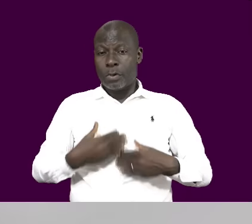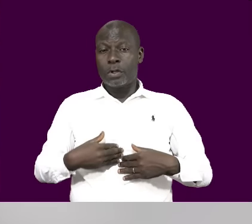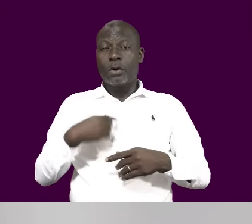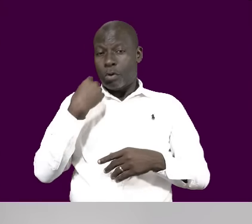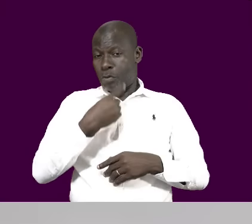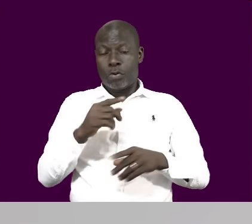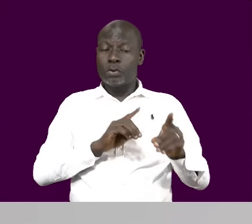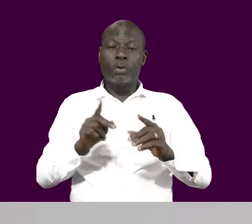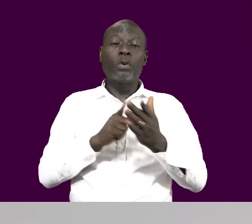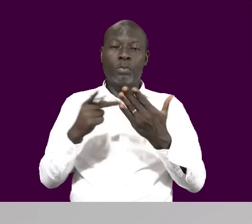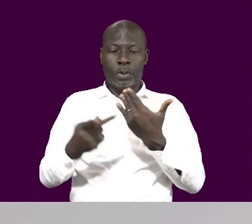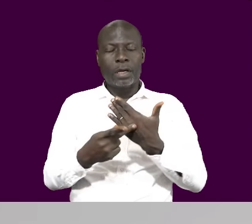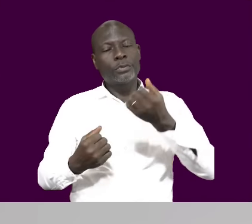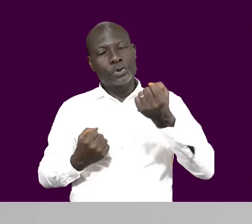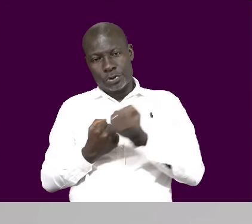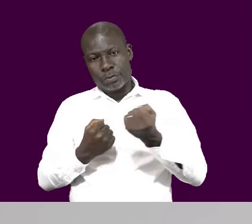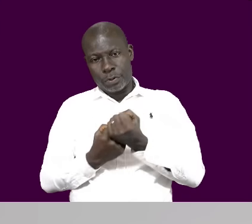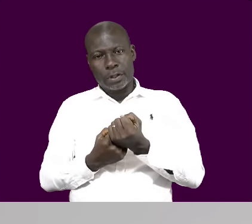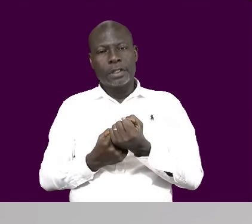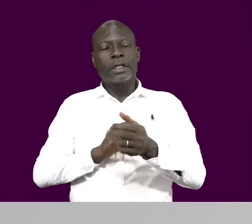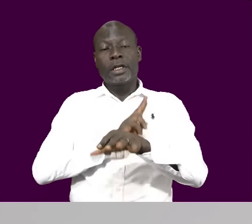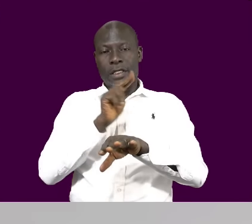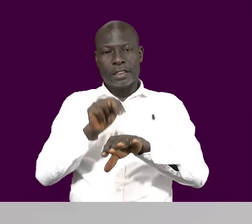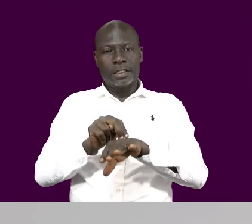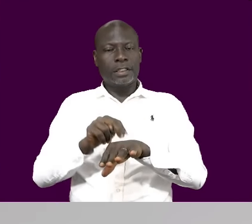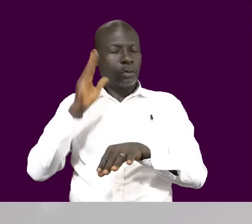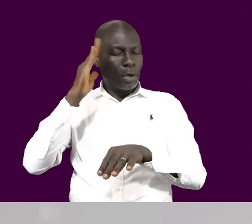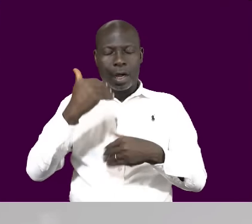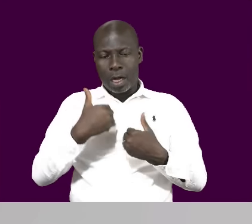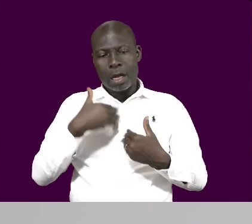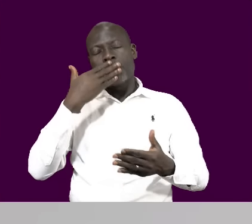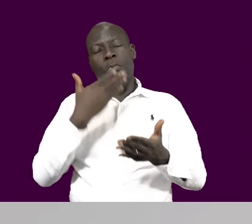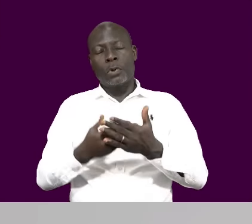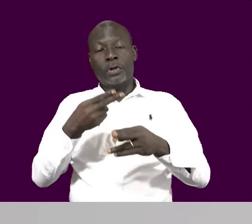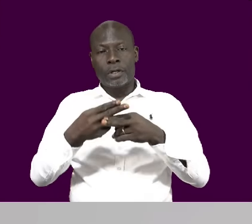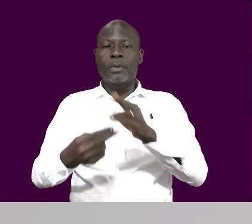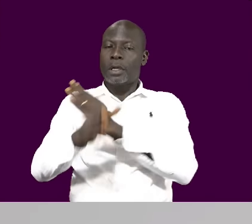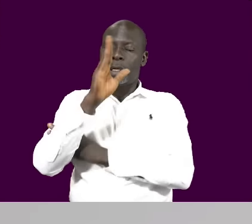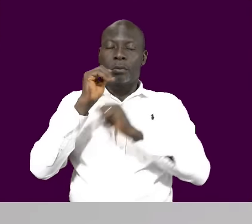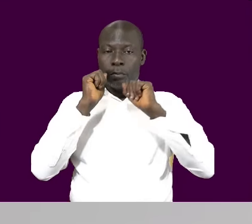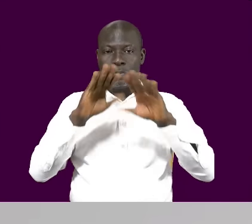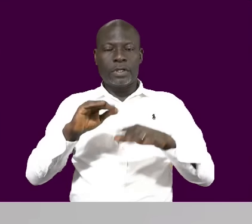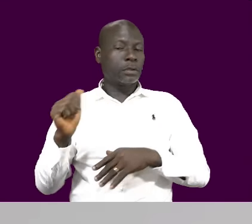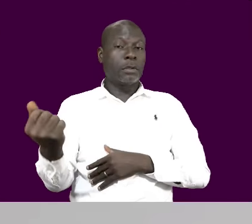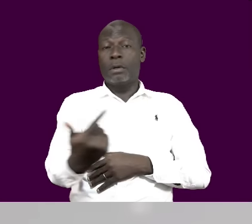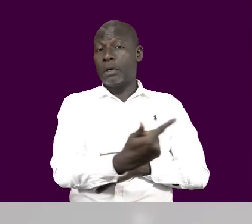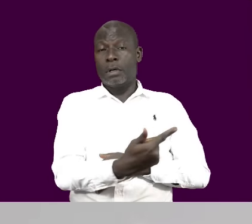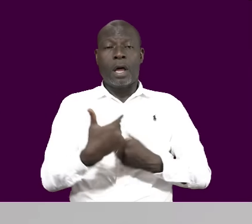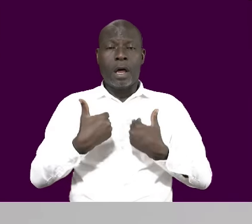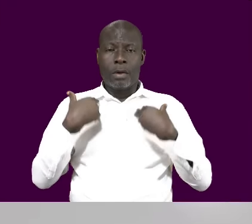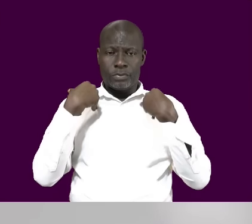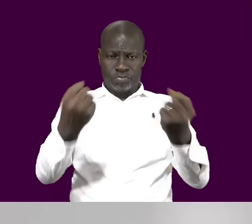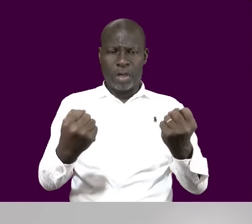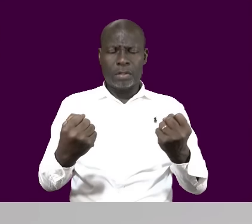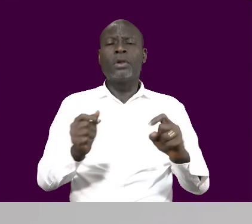dwuma bi ade eboa se de be ya ne man ebenya edim papa onyankopon enhyiran ne yenyina yenya ahoden ne yentumi